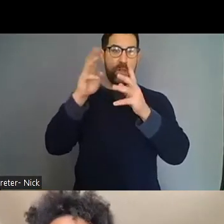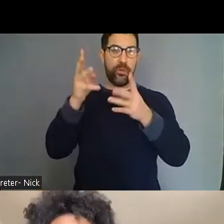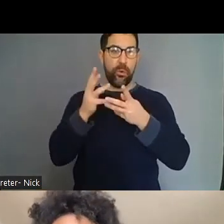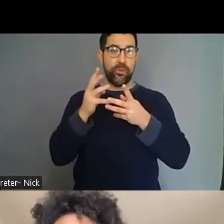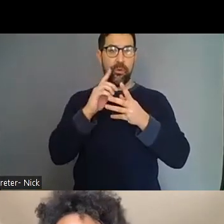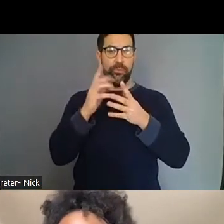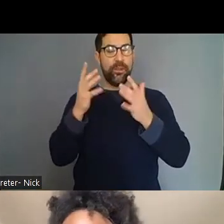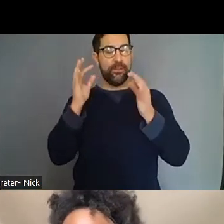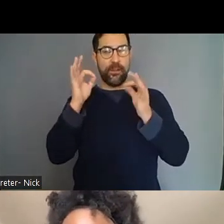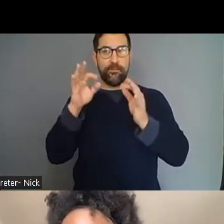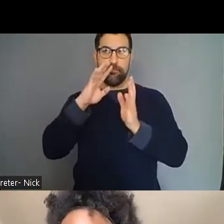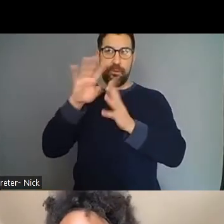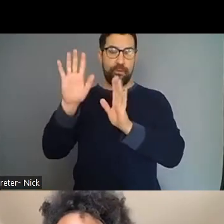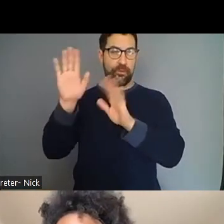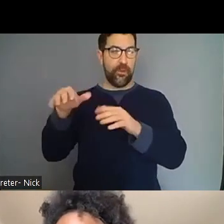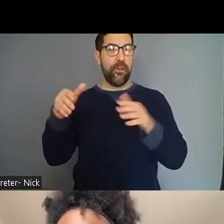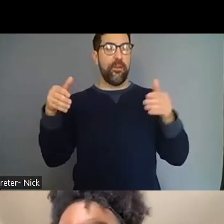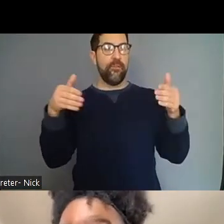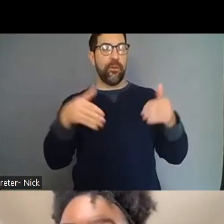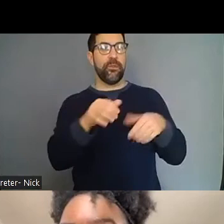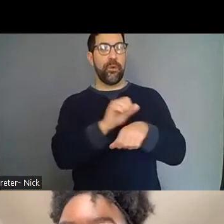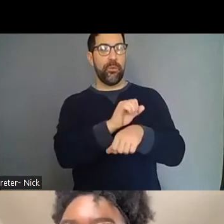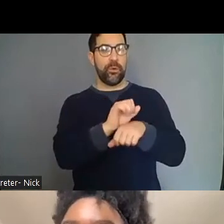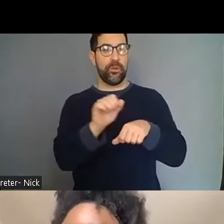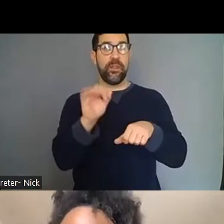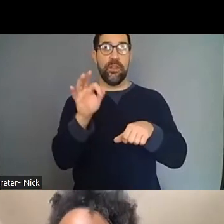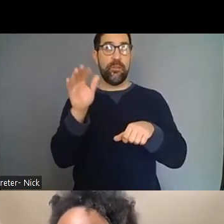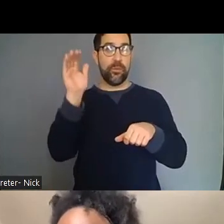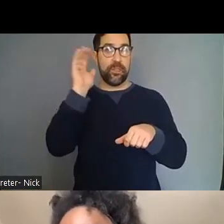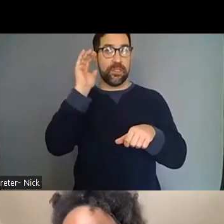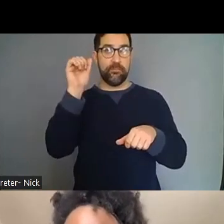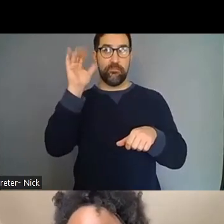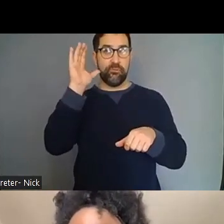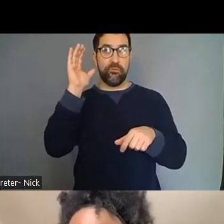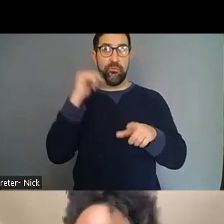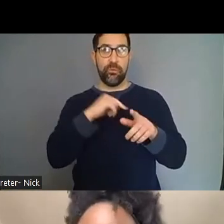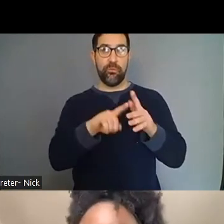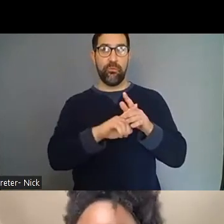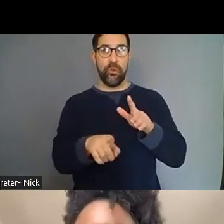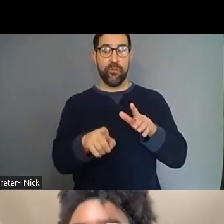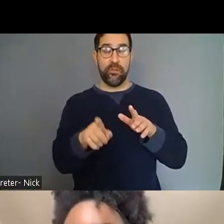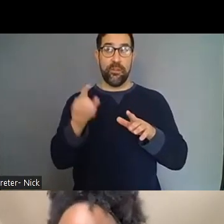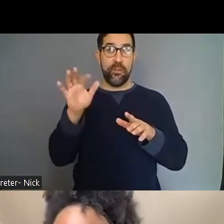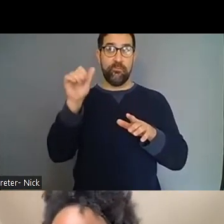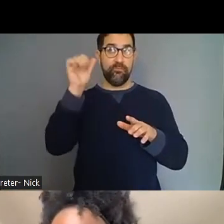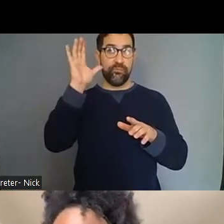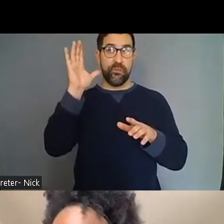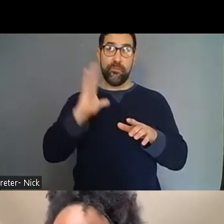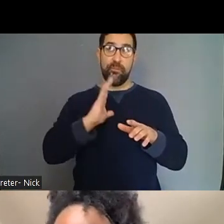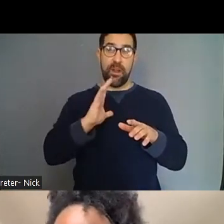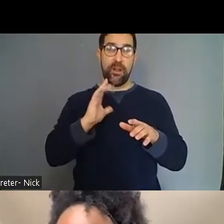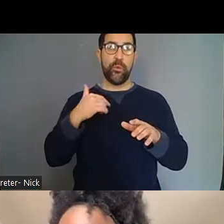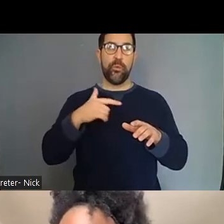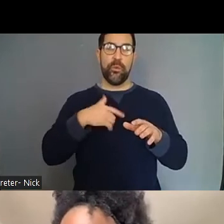yeah, we could say, well, if you guys aren't gonna listen to us, we're gonna walk out again. Or we could say, if you guys don't listen to us, that's fine. We're gonna do this on our own